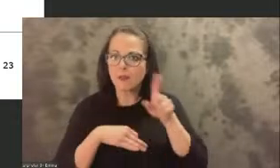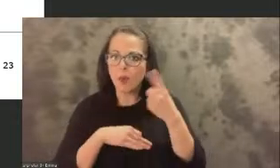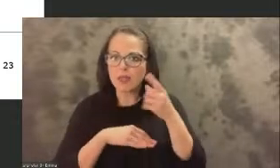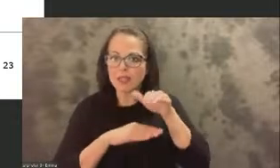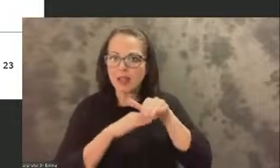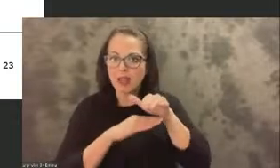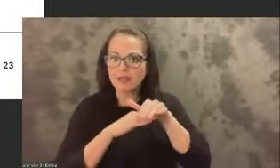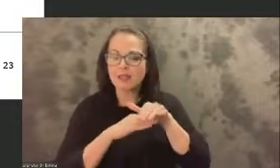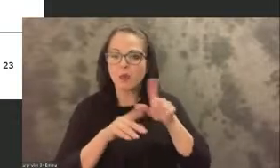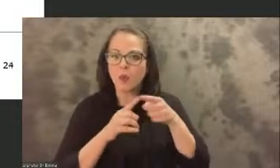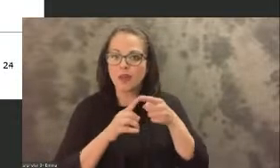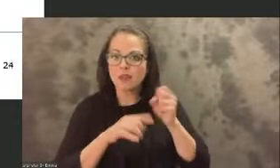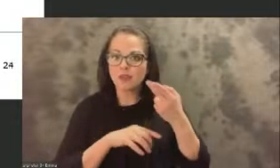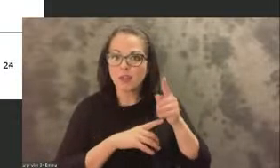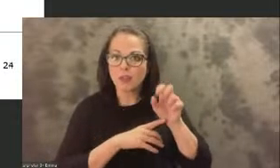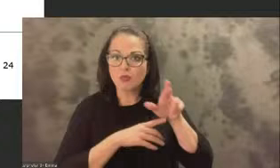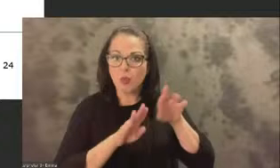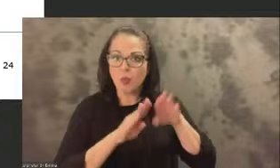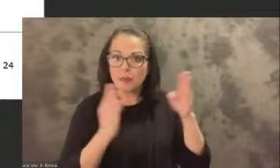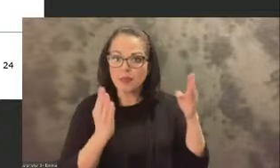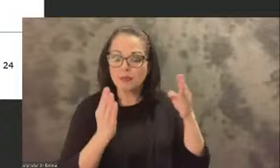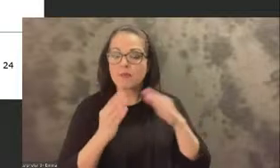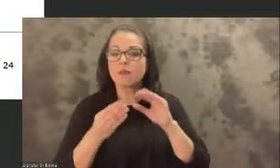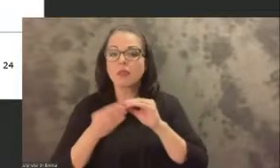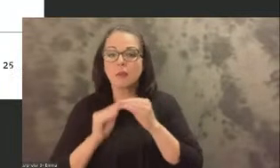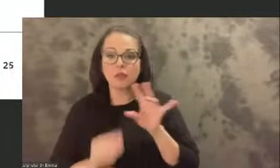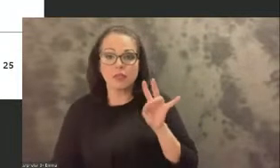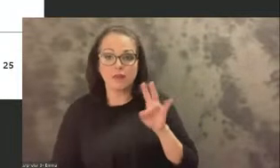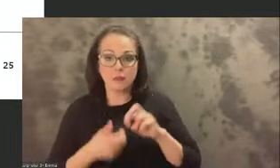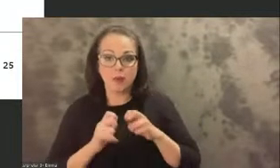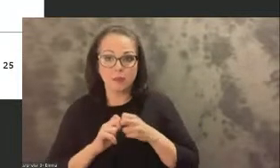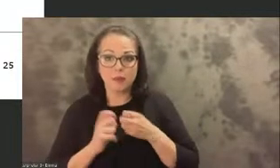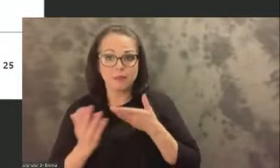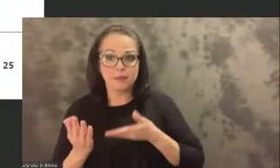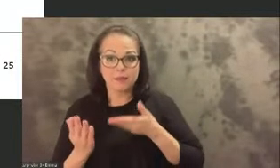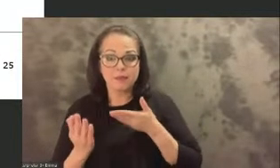And finally, problem statement number 7.